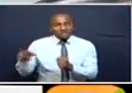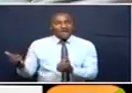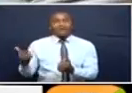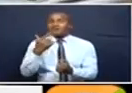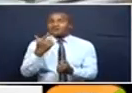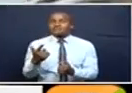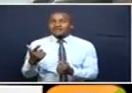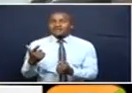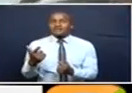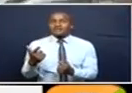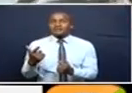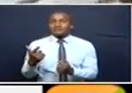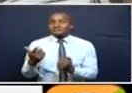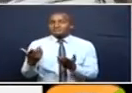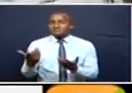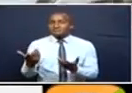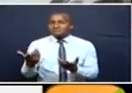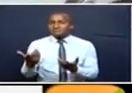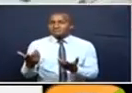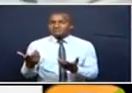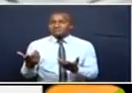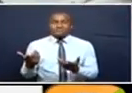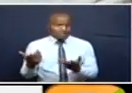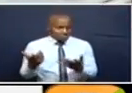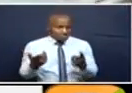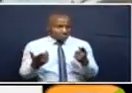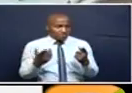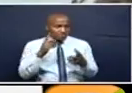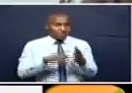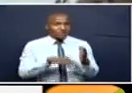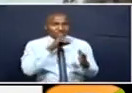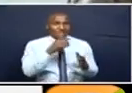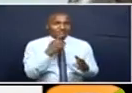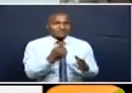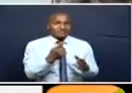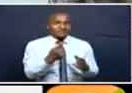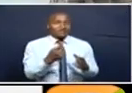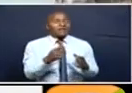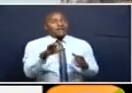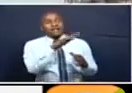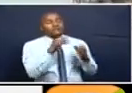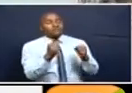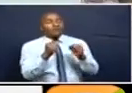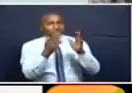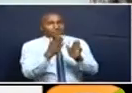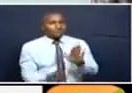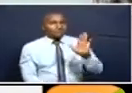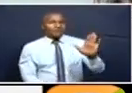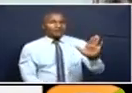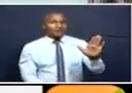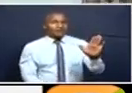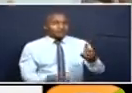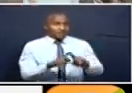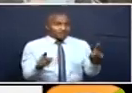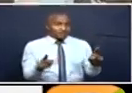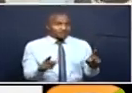should strongholds. I was speaking out from what Raila says. Stronghold ya mtu fulani. But being